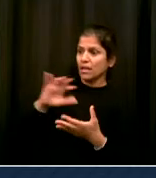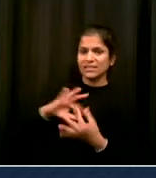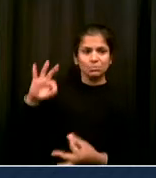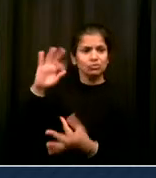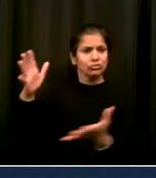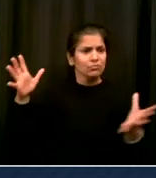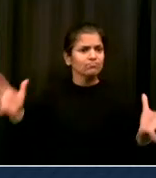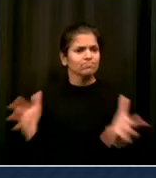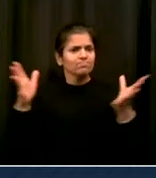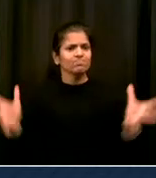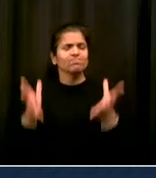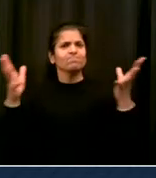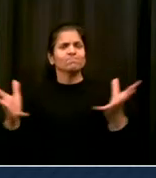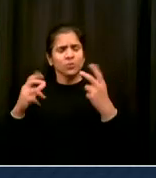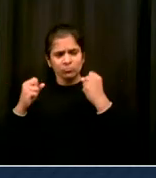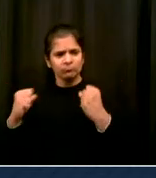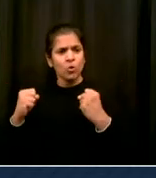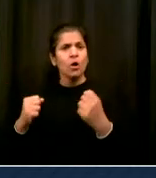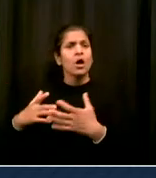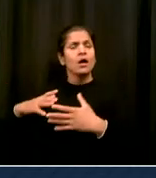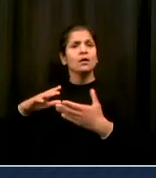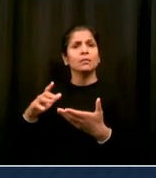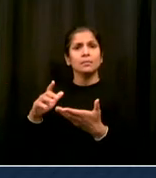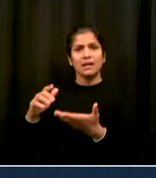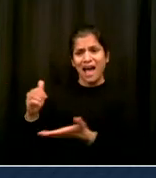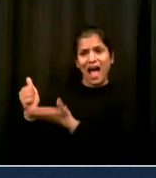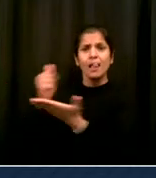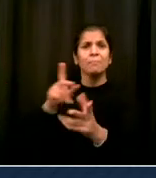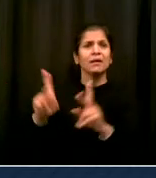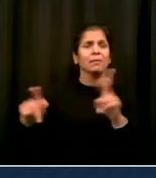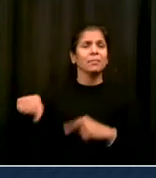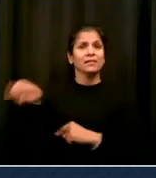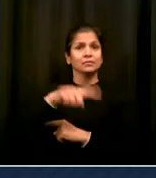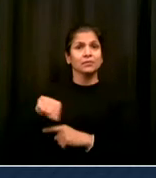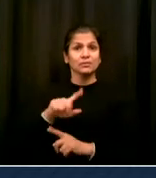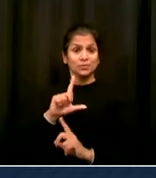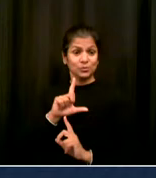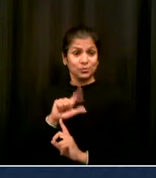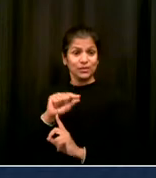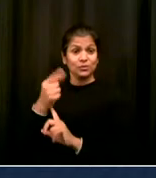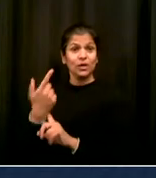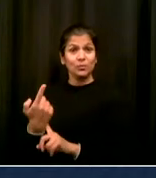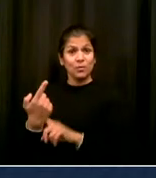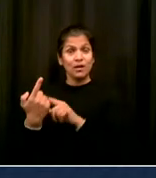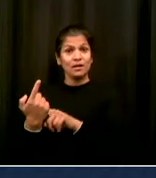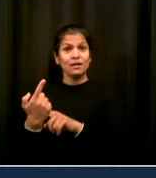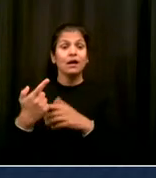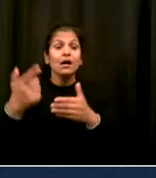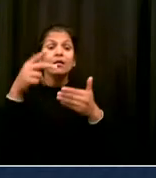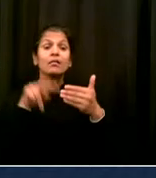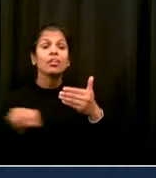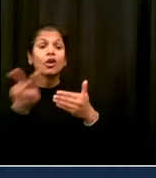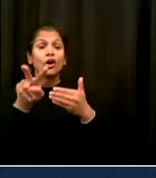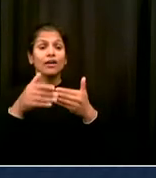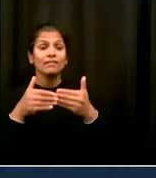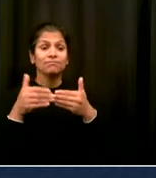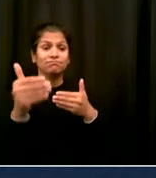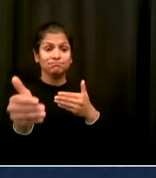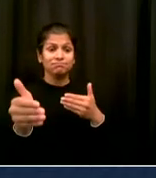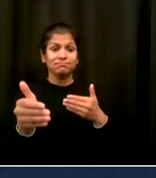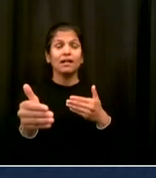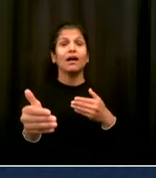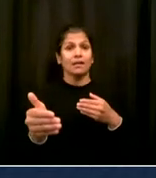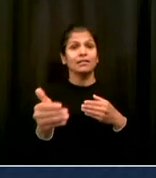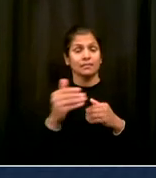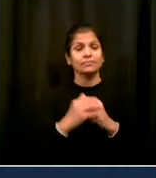gonna see it blossom in 2021. Now we're gonna go to our indicators. I'm gonna, again, as we go through indicators, put